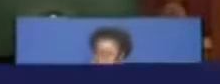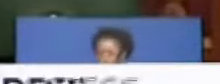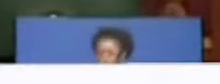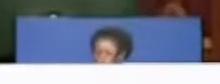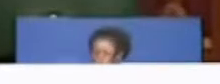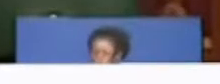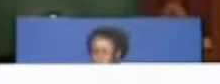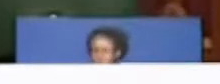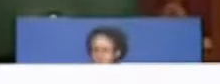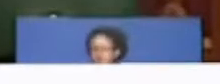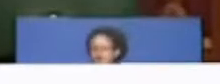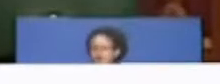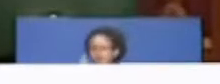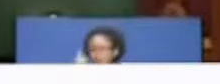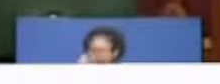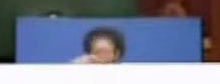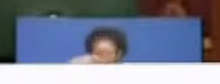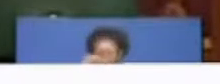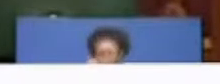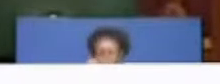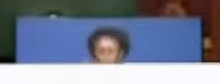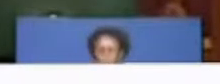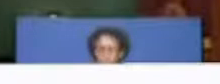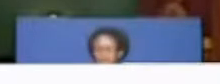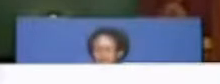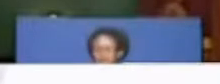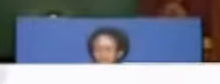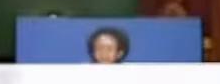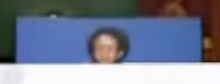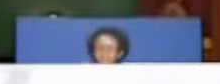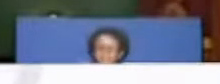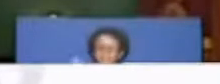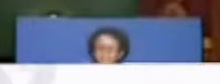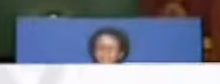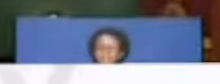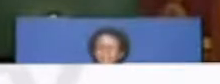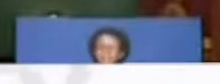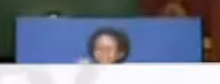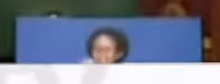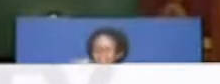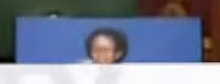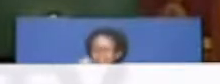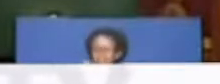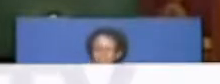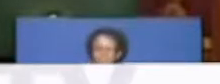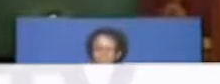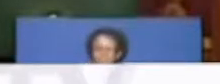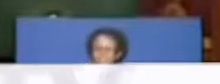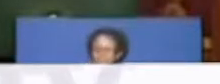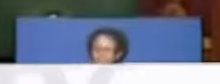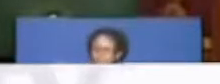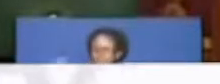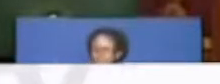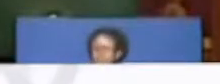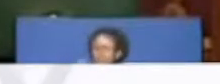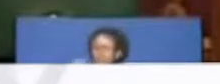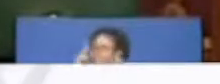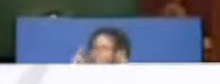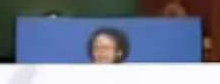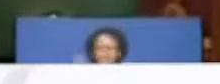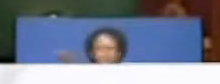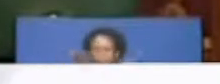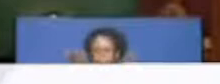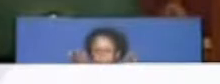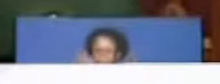laboratory that could test notifiable diseases of international concern. In fact, we had to send our